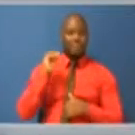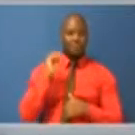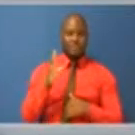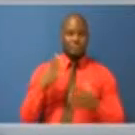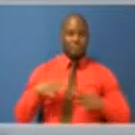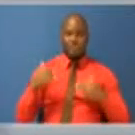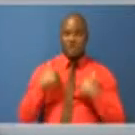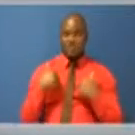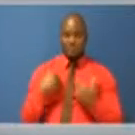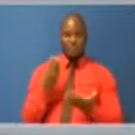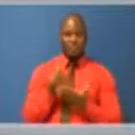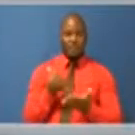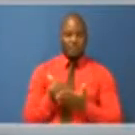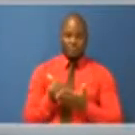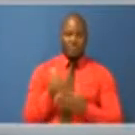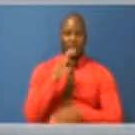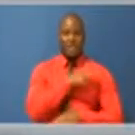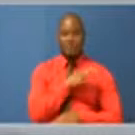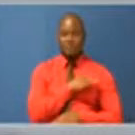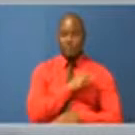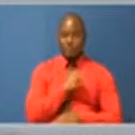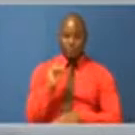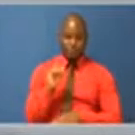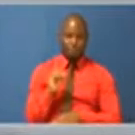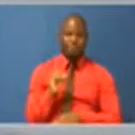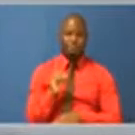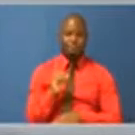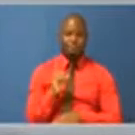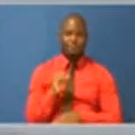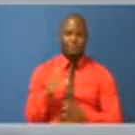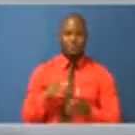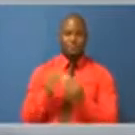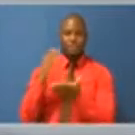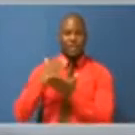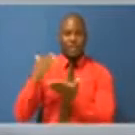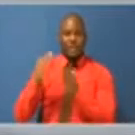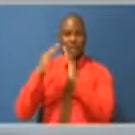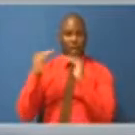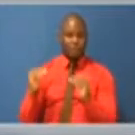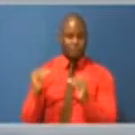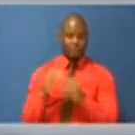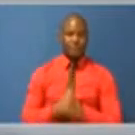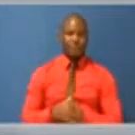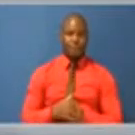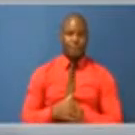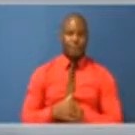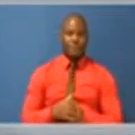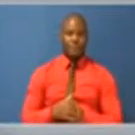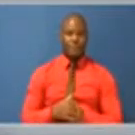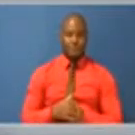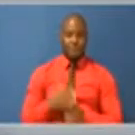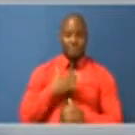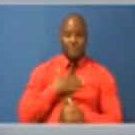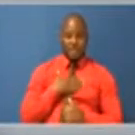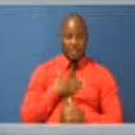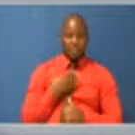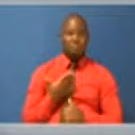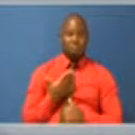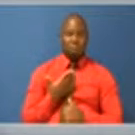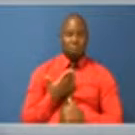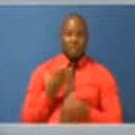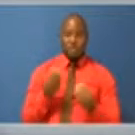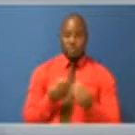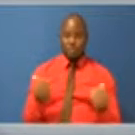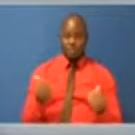people don't have the disposable income to to go and rent those apartments so my my